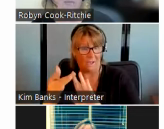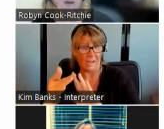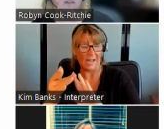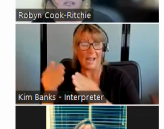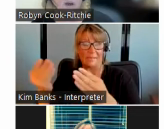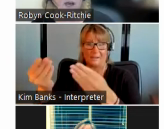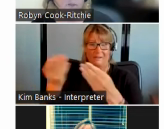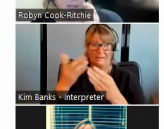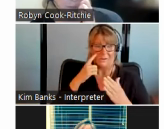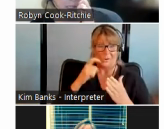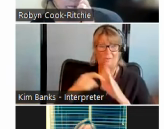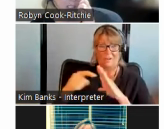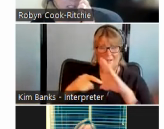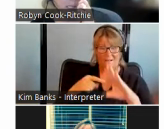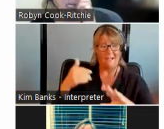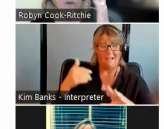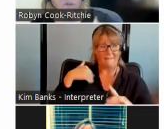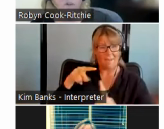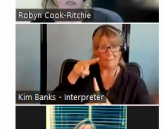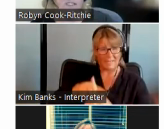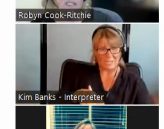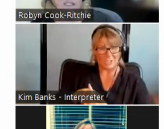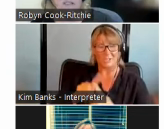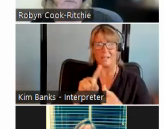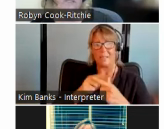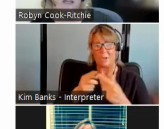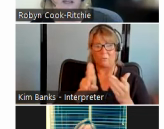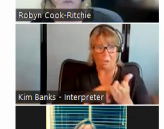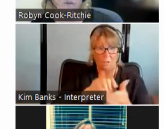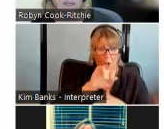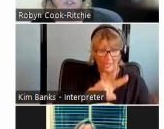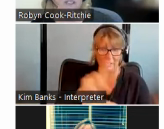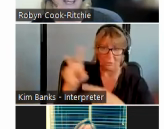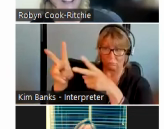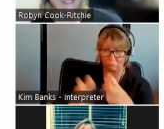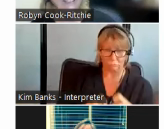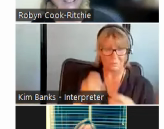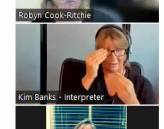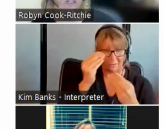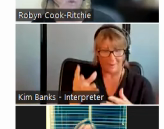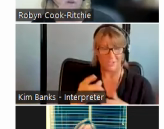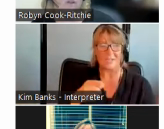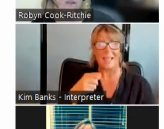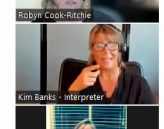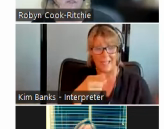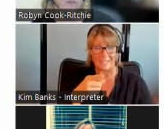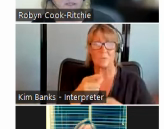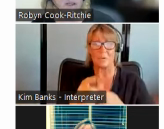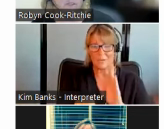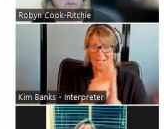an email that you have an application. You have to log into the system to get that information. This is when you would